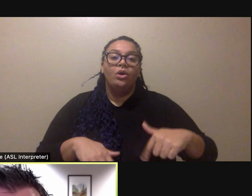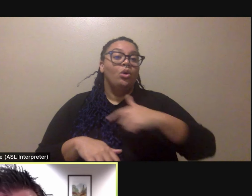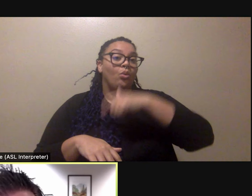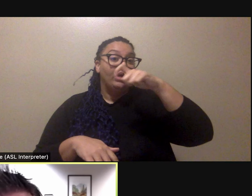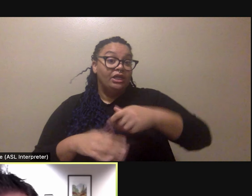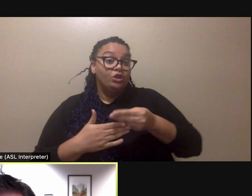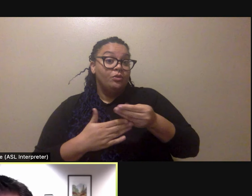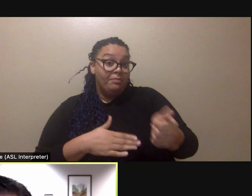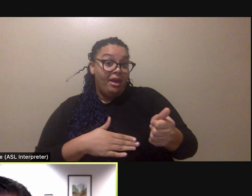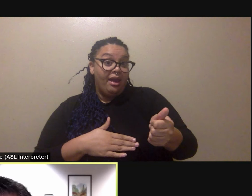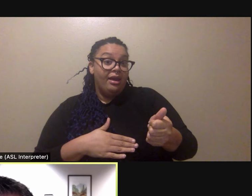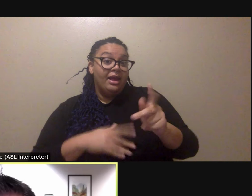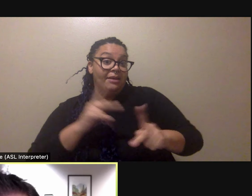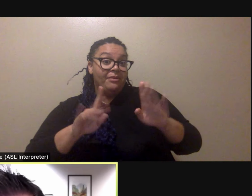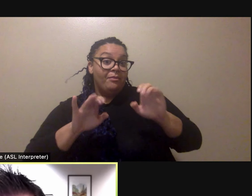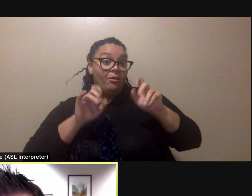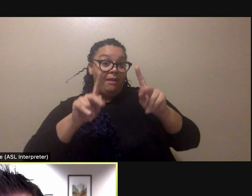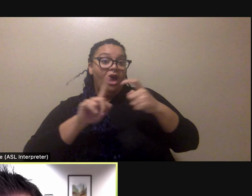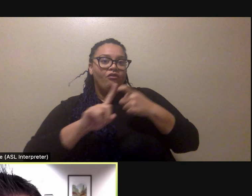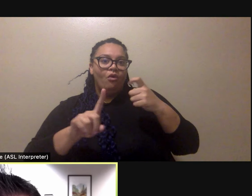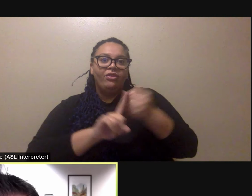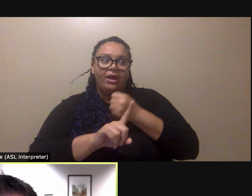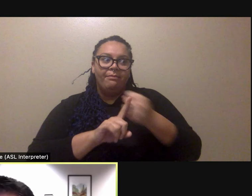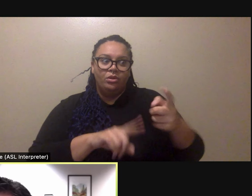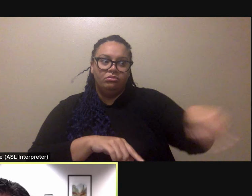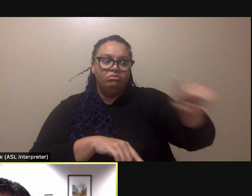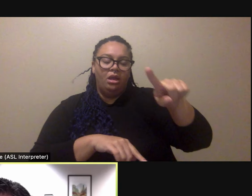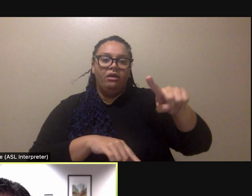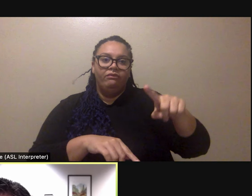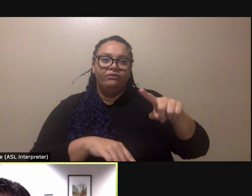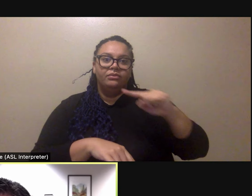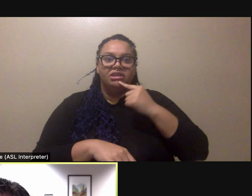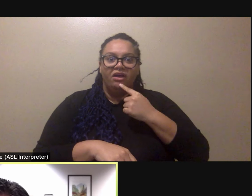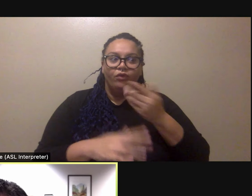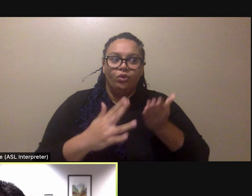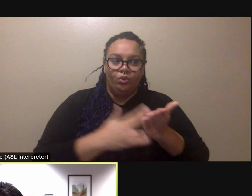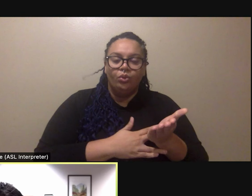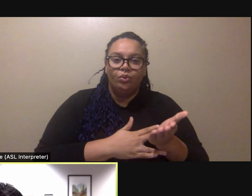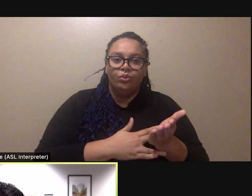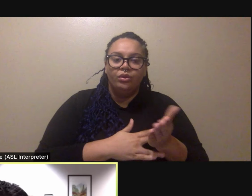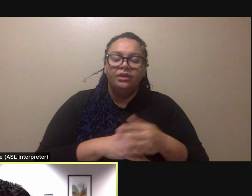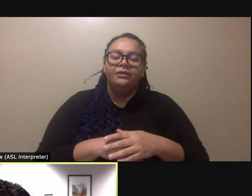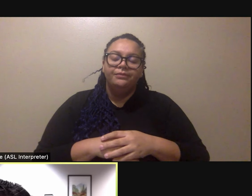people back for the abuse they've endured and things like that. And